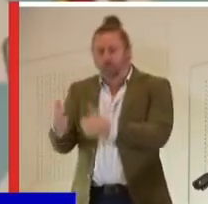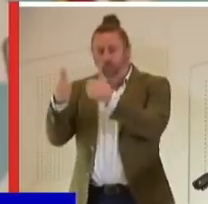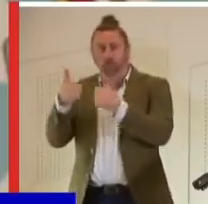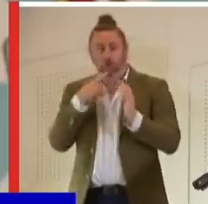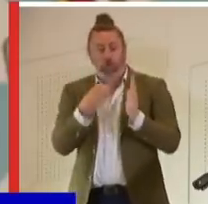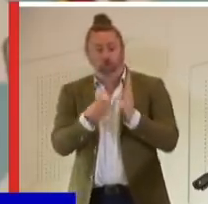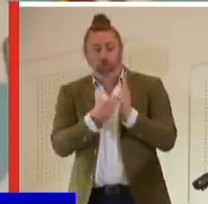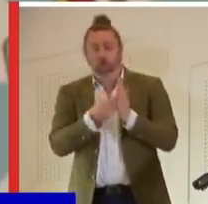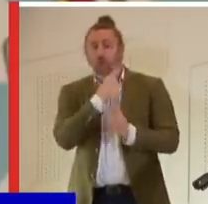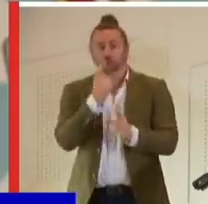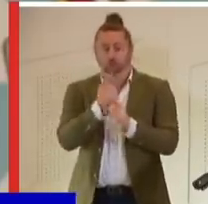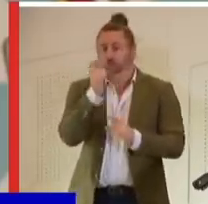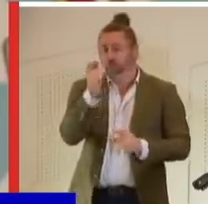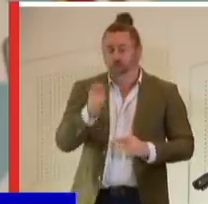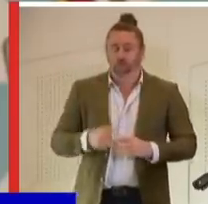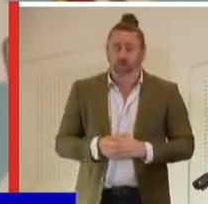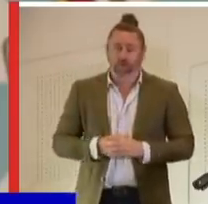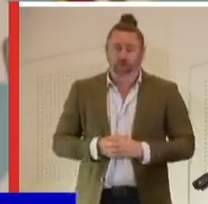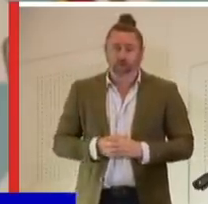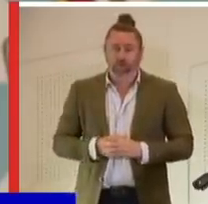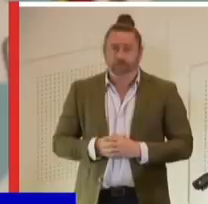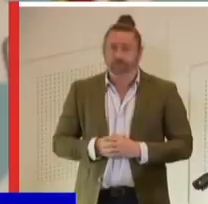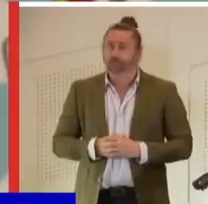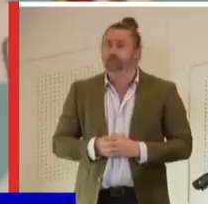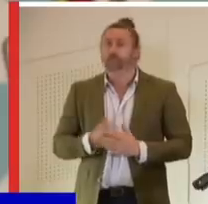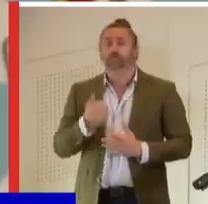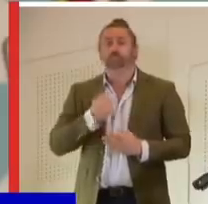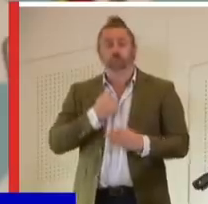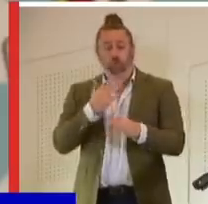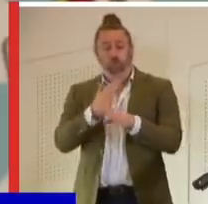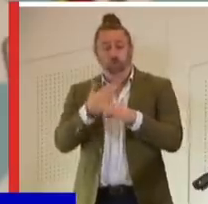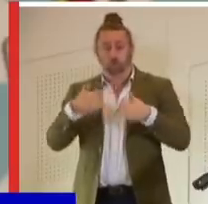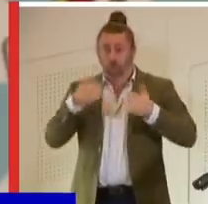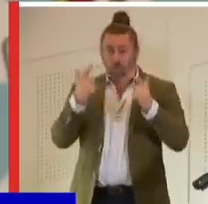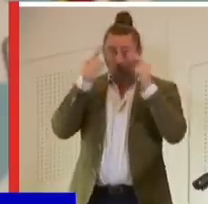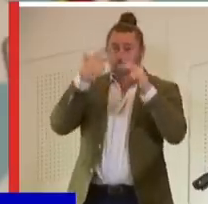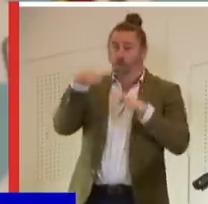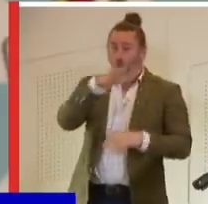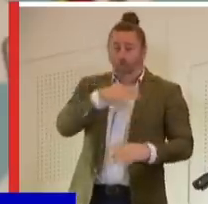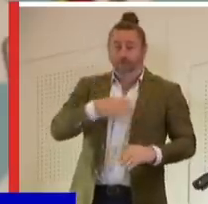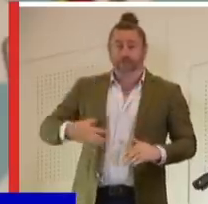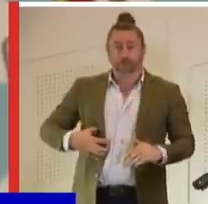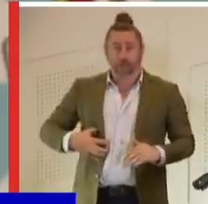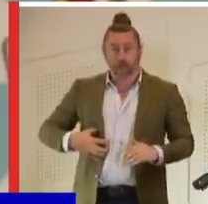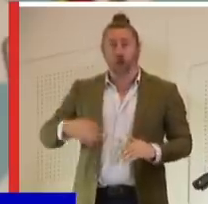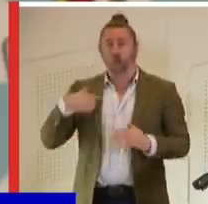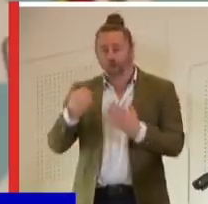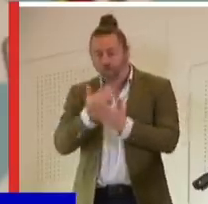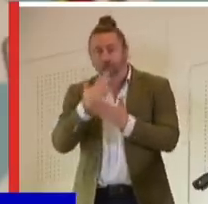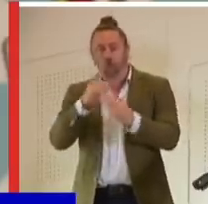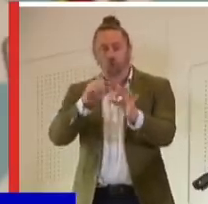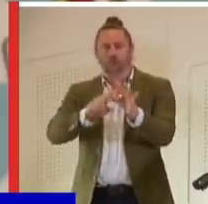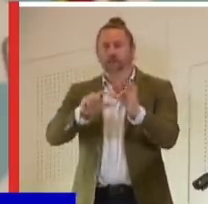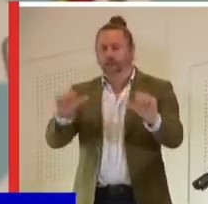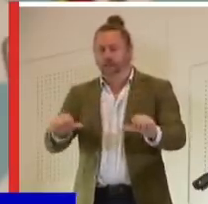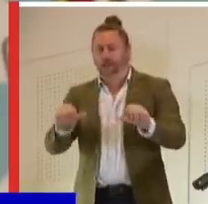And we want to see that continue into the future. So my job as Premier is to keep Queenslanders safe. And